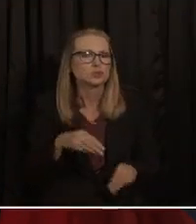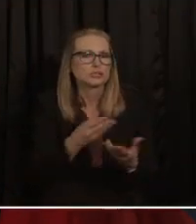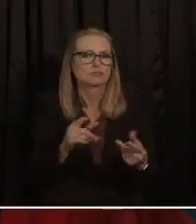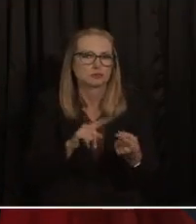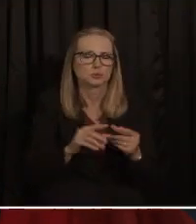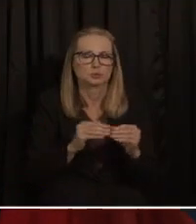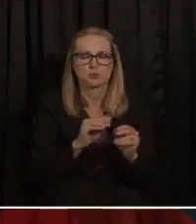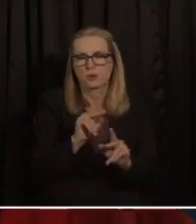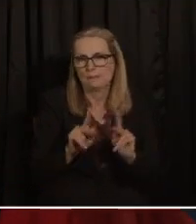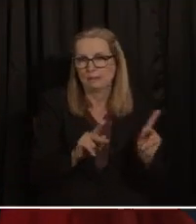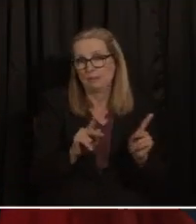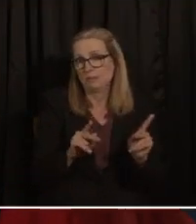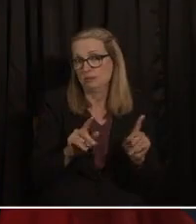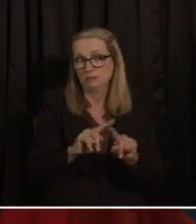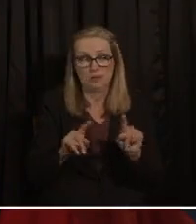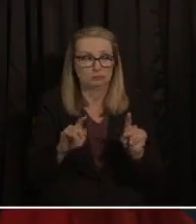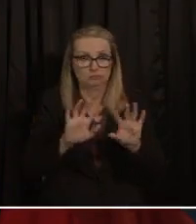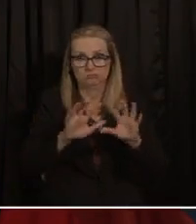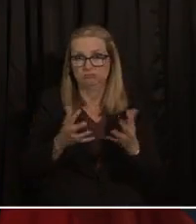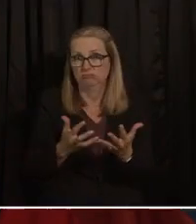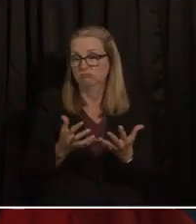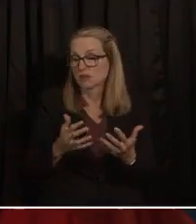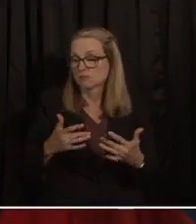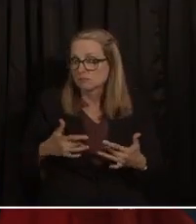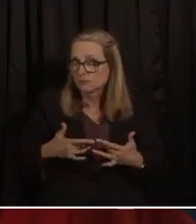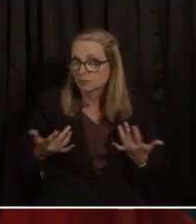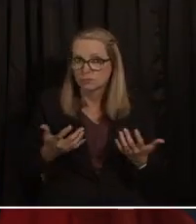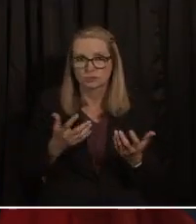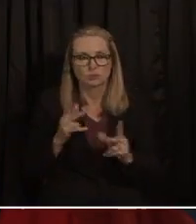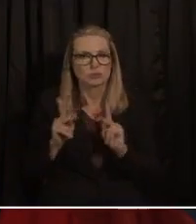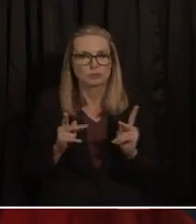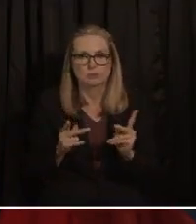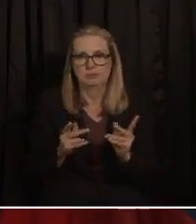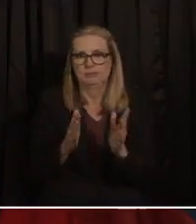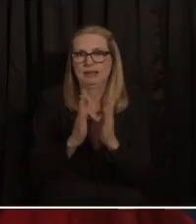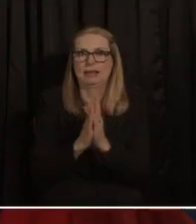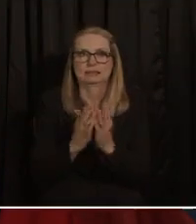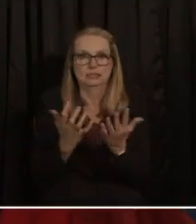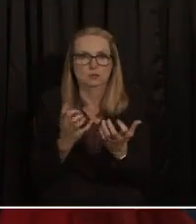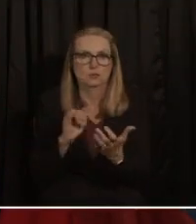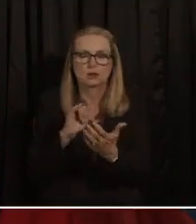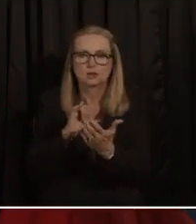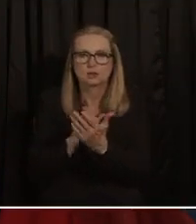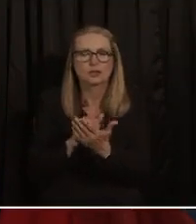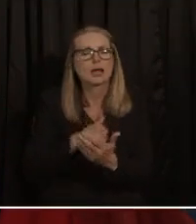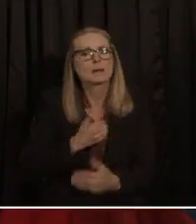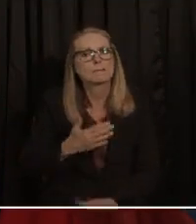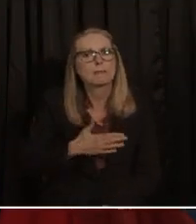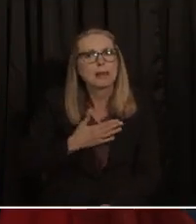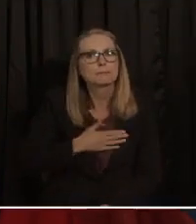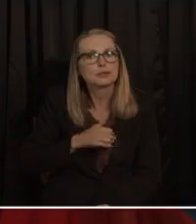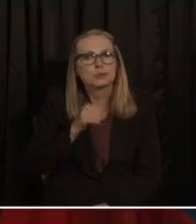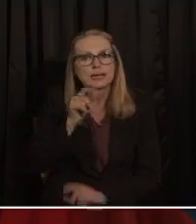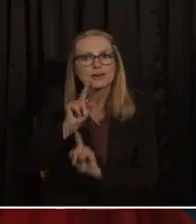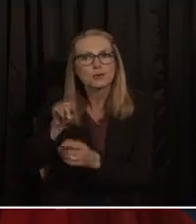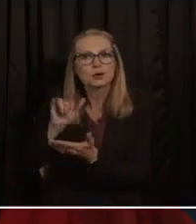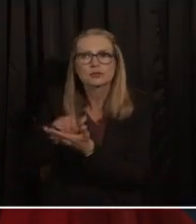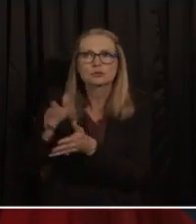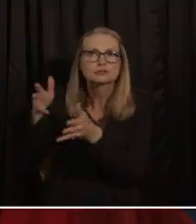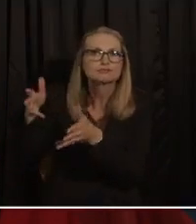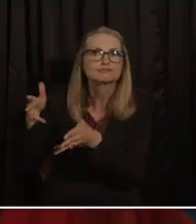of our order. But overall, we're thrilled with the demand. We're excited that they're not going to be sitting around and that the Avid at-home tests will be widely